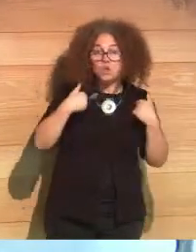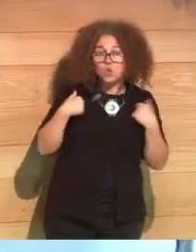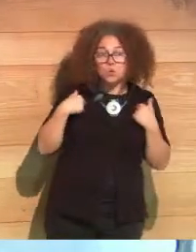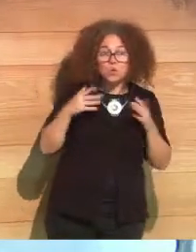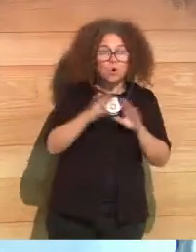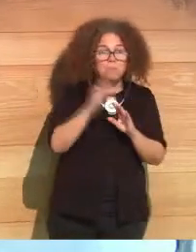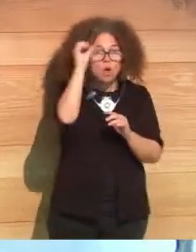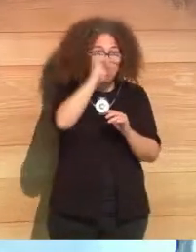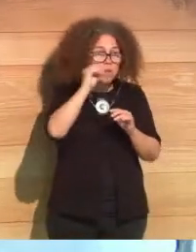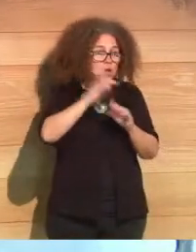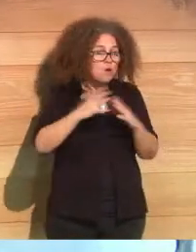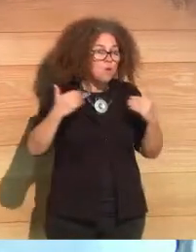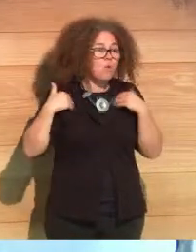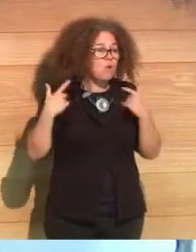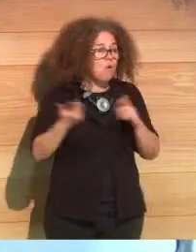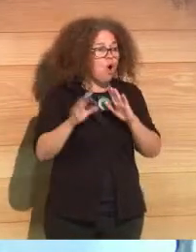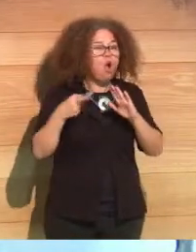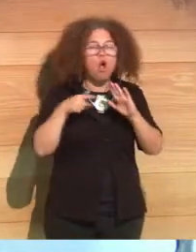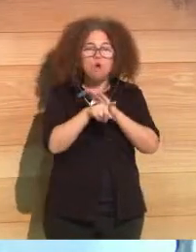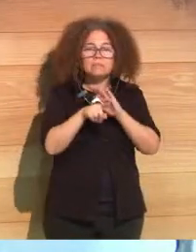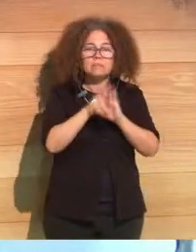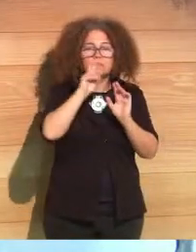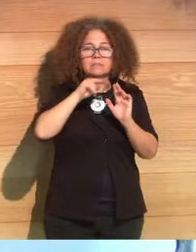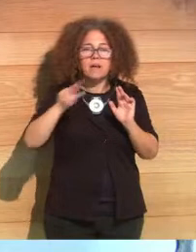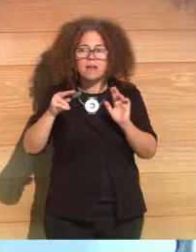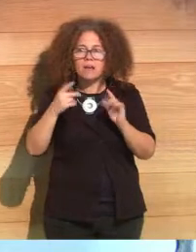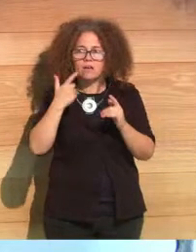us about that. And for example,